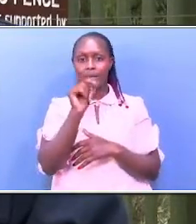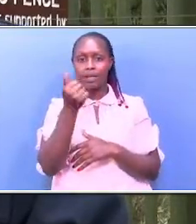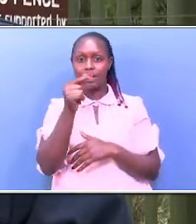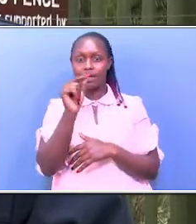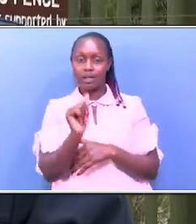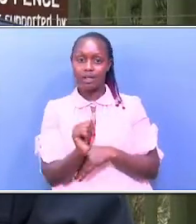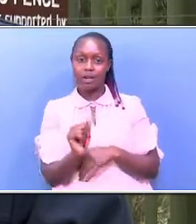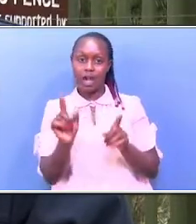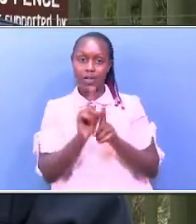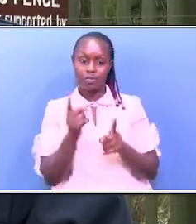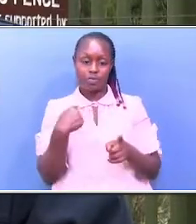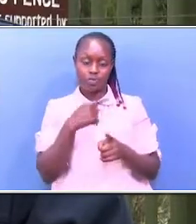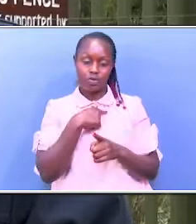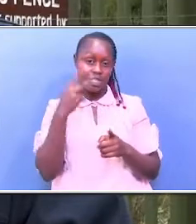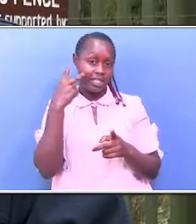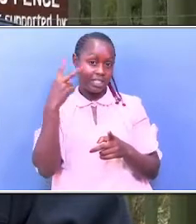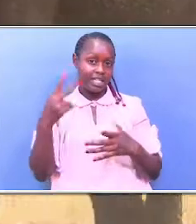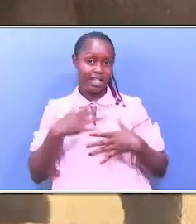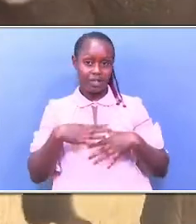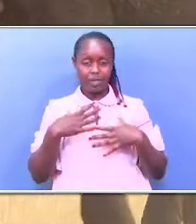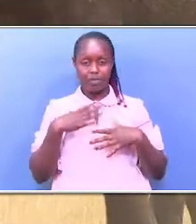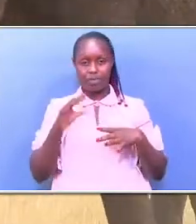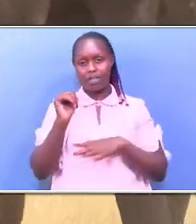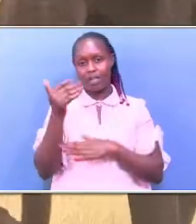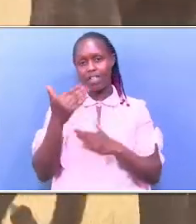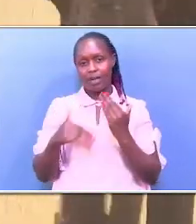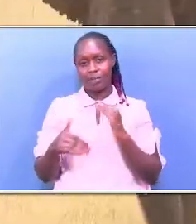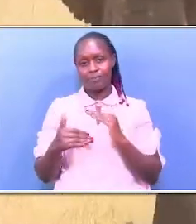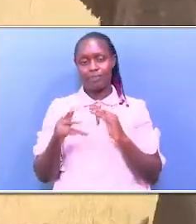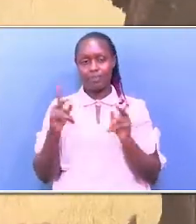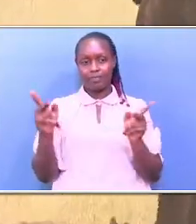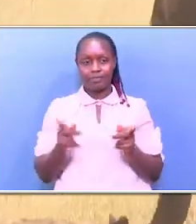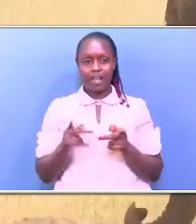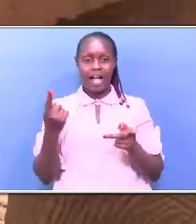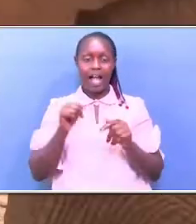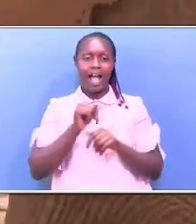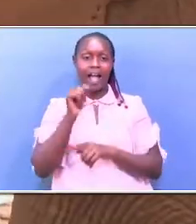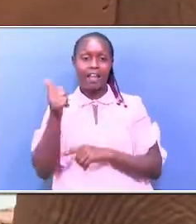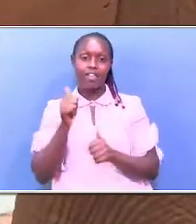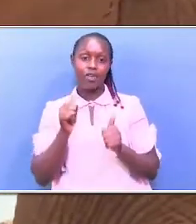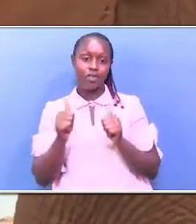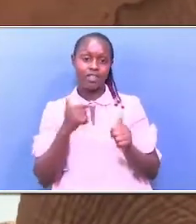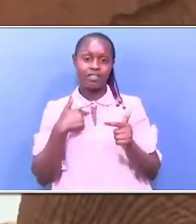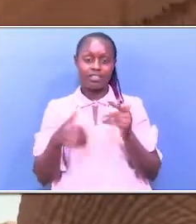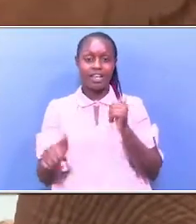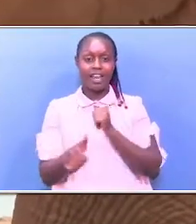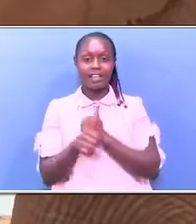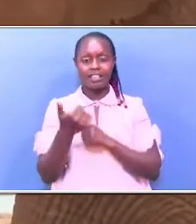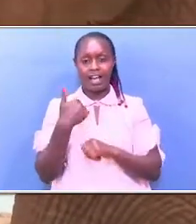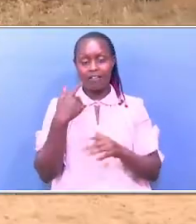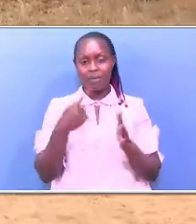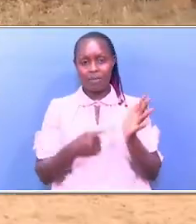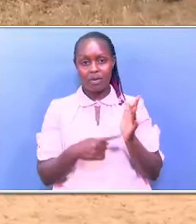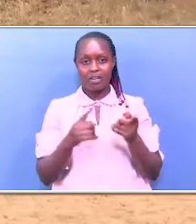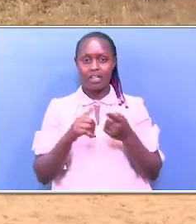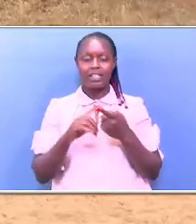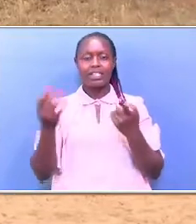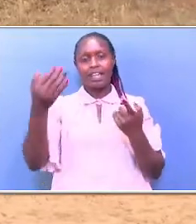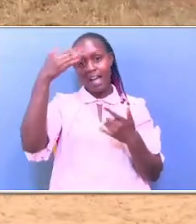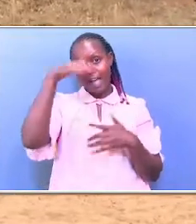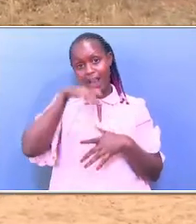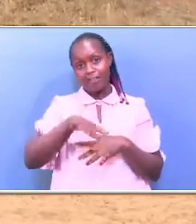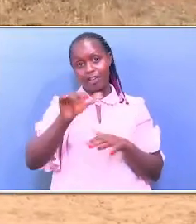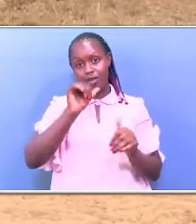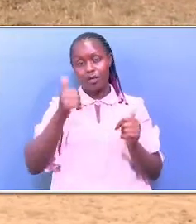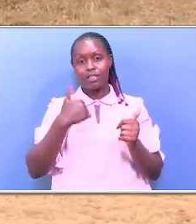and also the people on the other side. Another wildlife animal that is endangered is the elephant that comprises